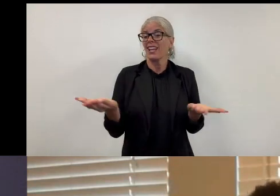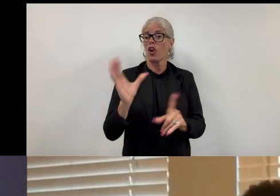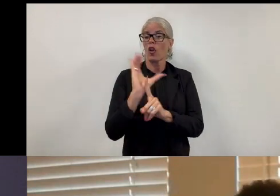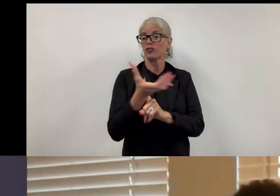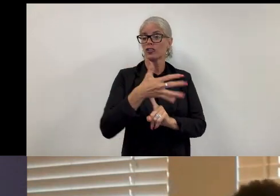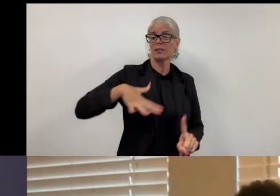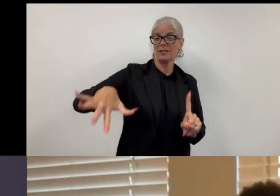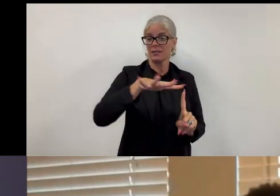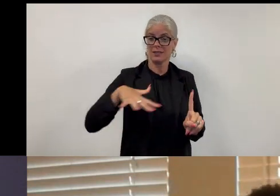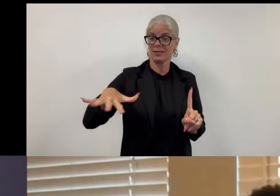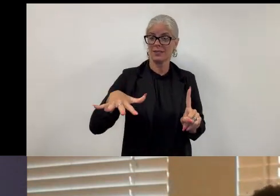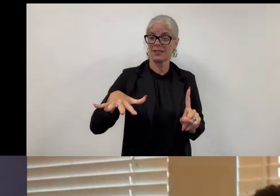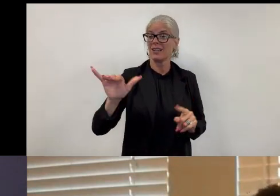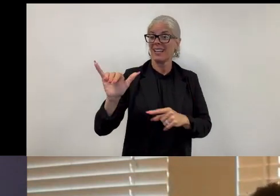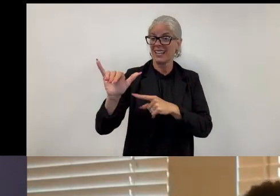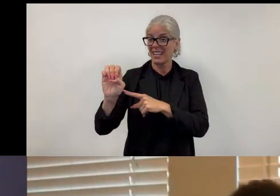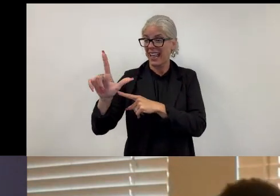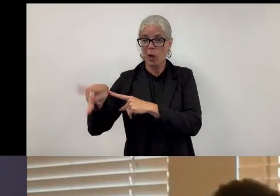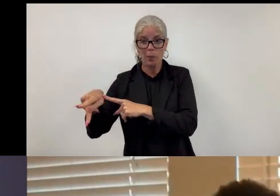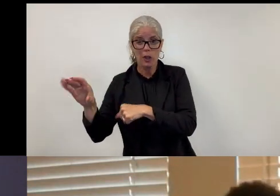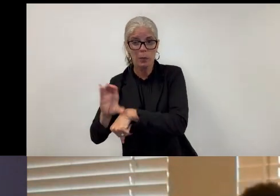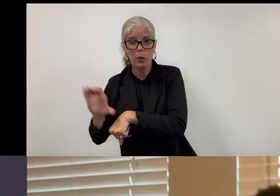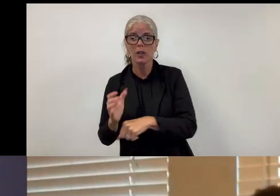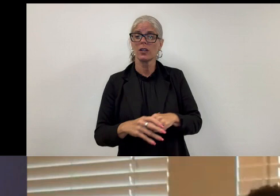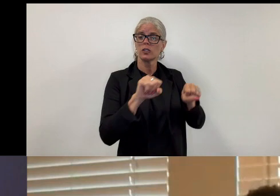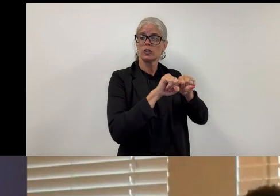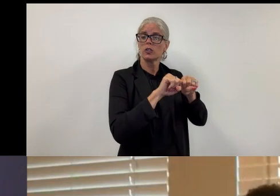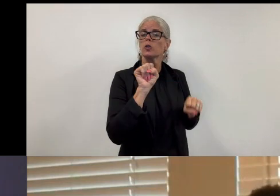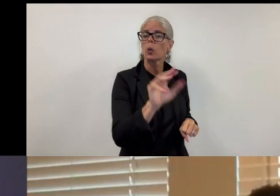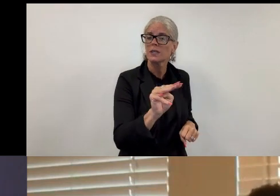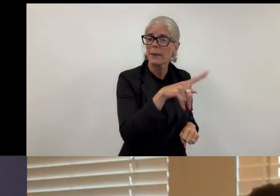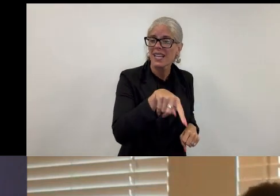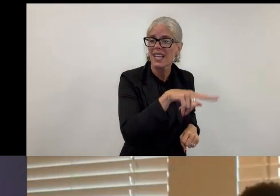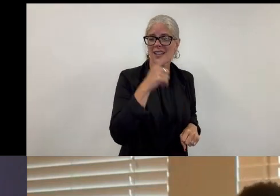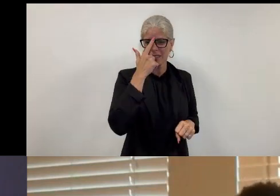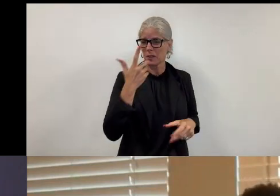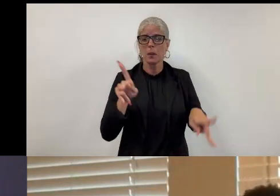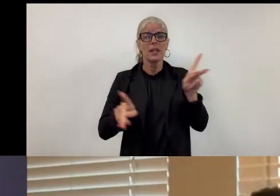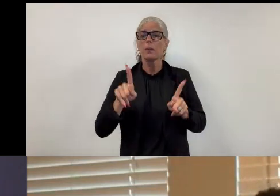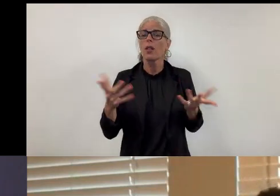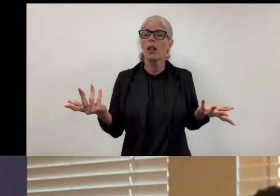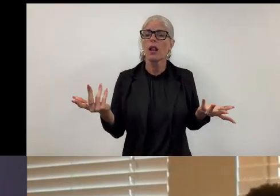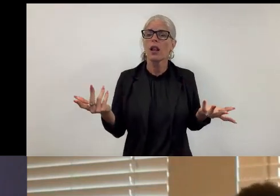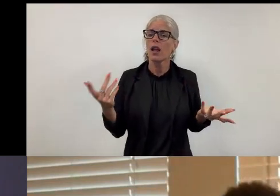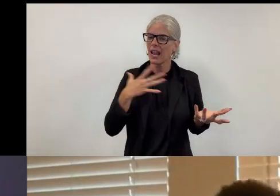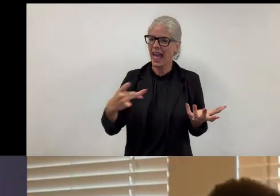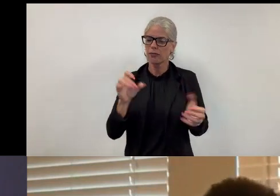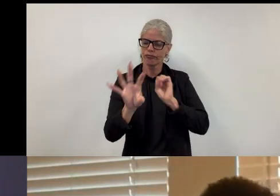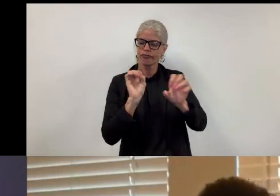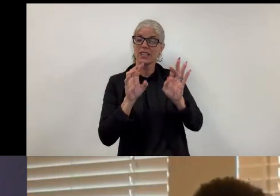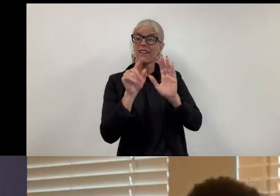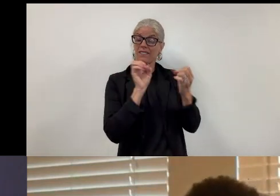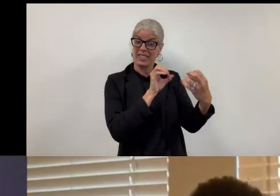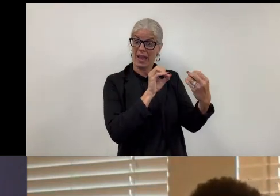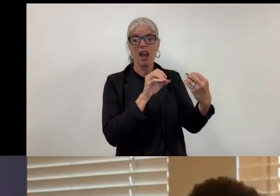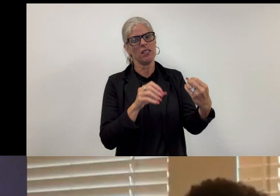live in a culture where, the Yelp reviews and all the social media, 9 times out of 10, someone is only going to go online to